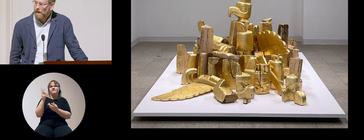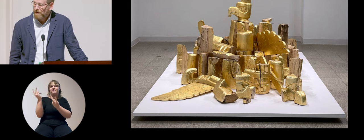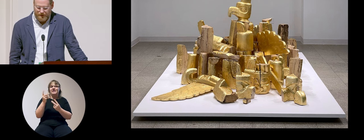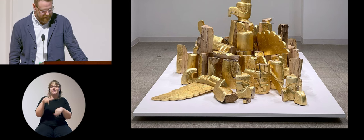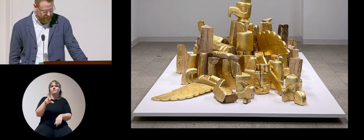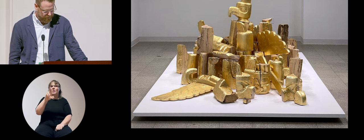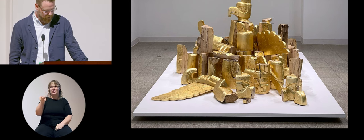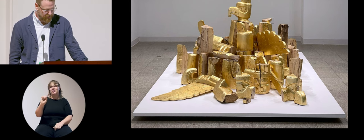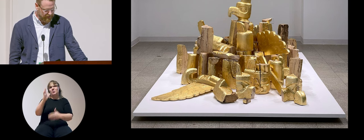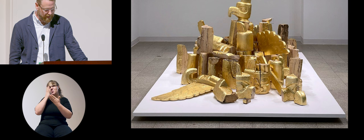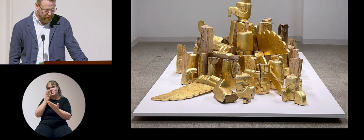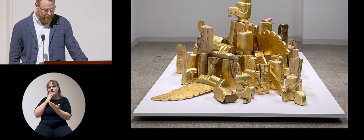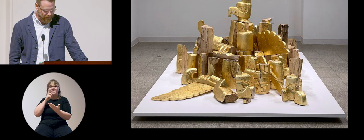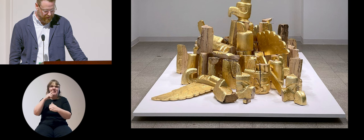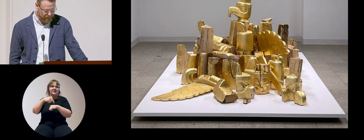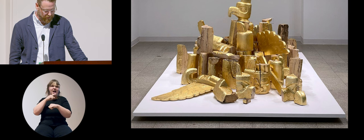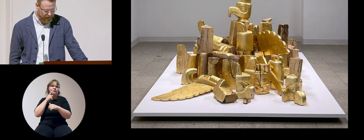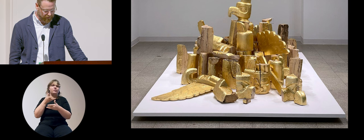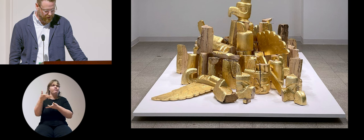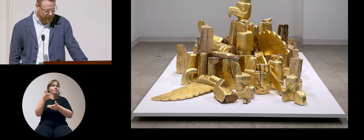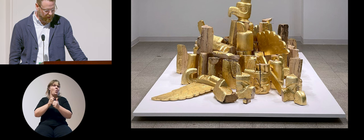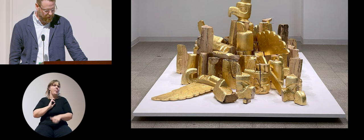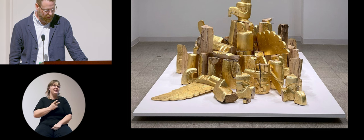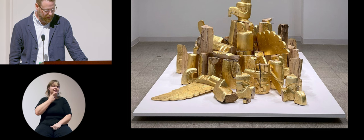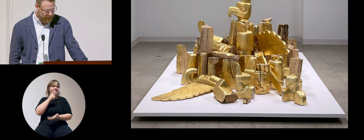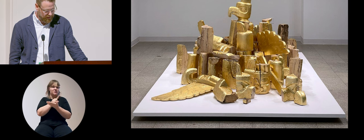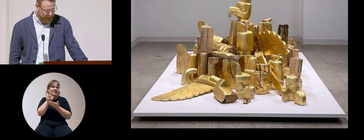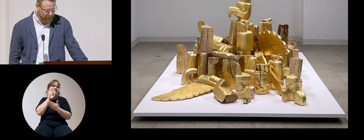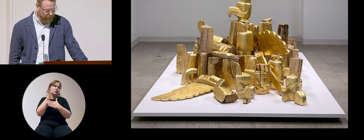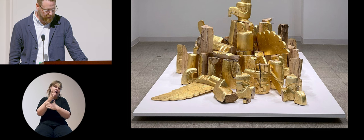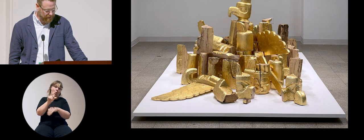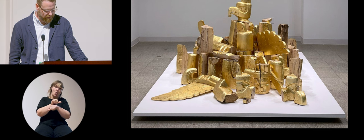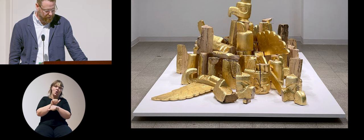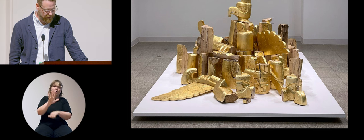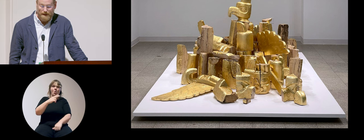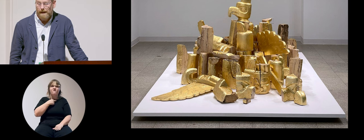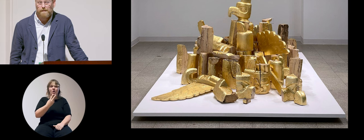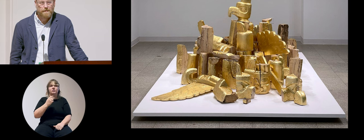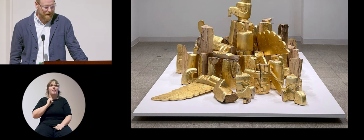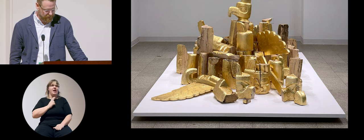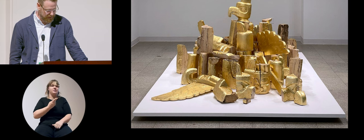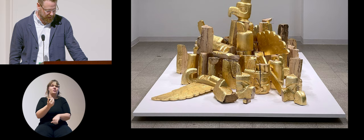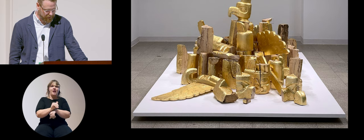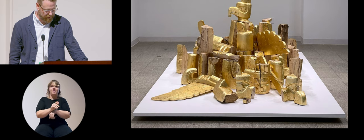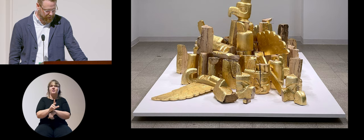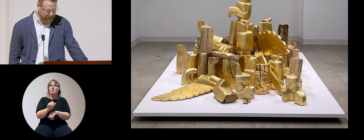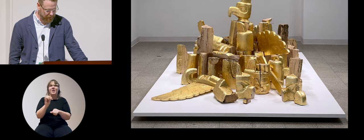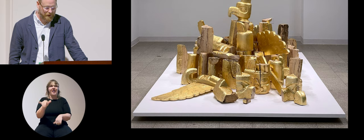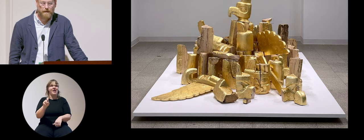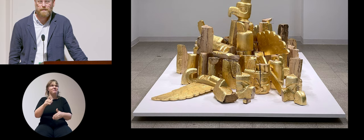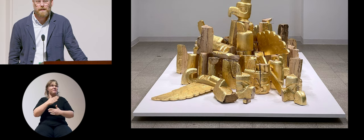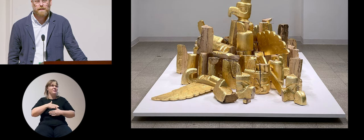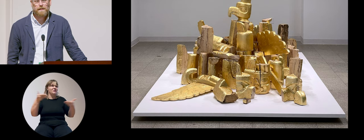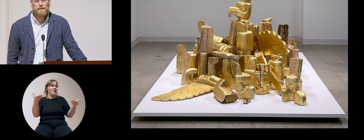Nicholas, we're grateful for the time you've spent with us this week and for sharing your work and your voice with us tonight. So with that, if you would, please